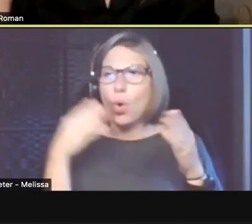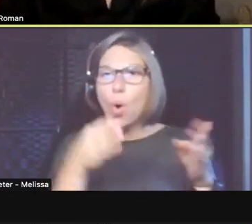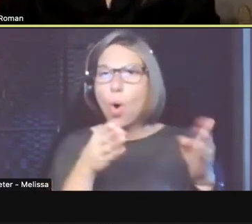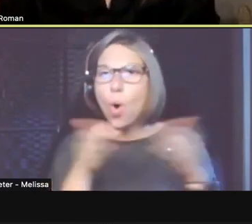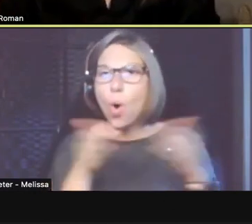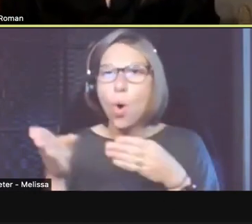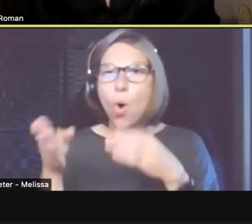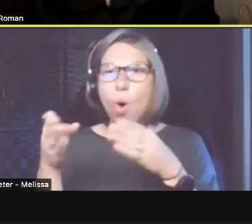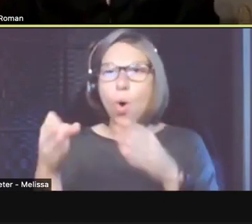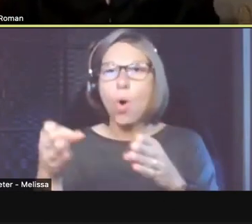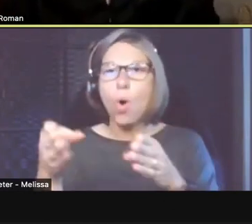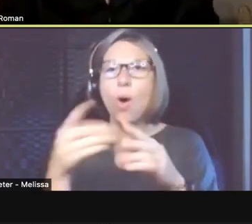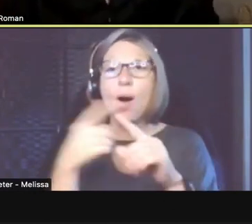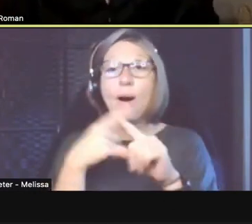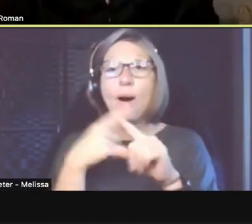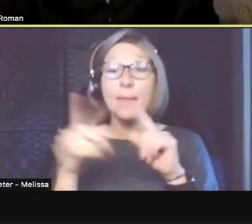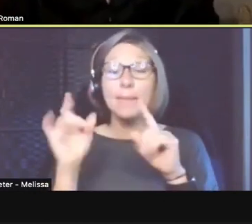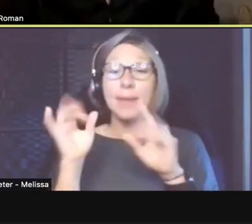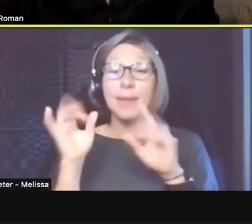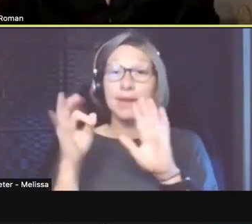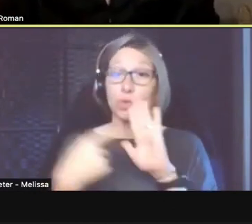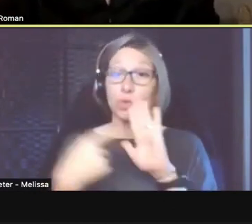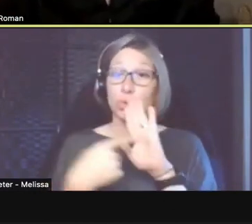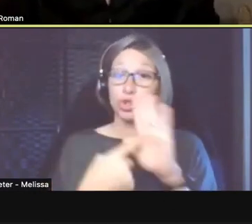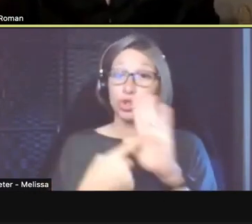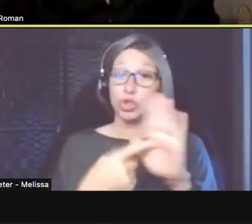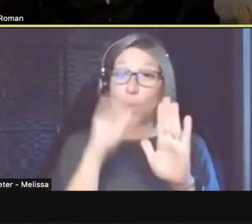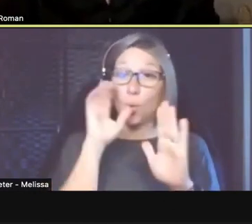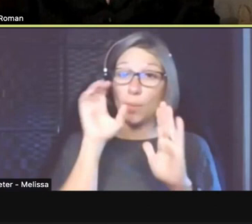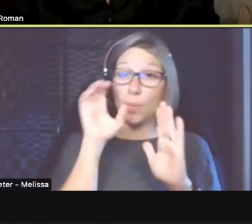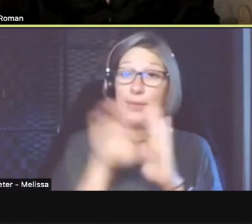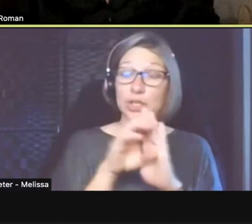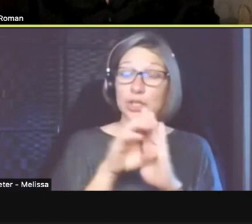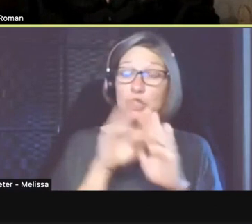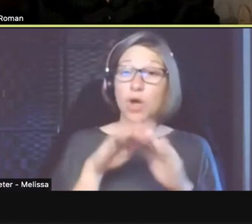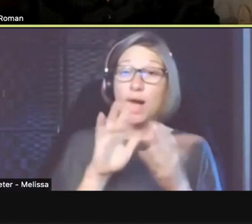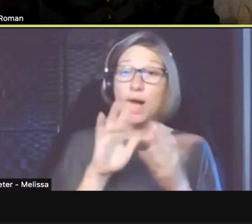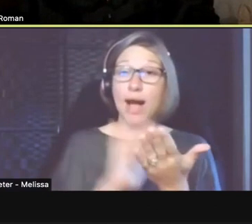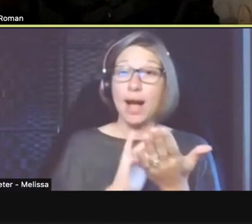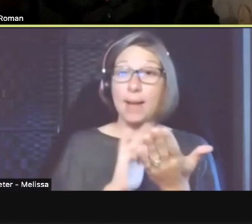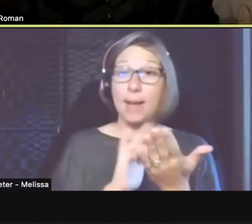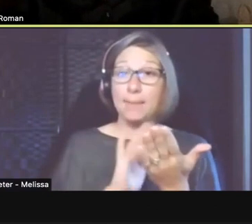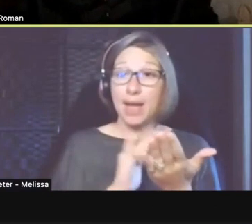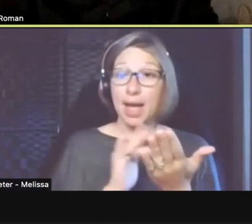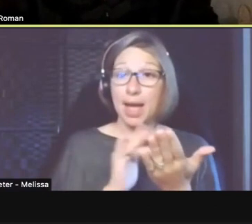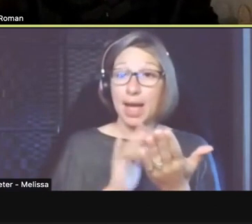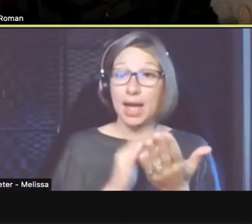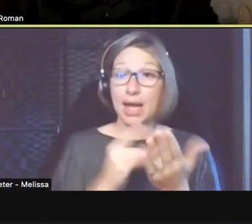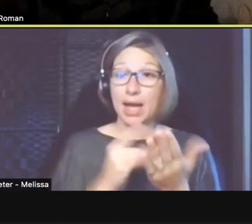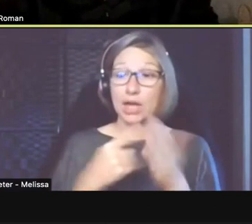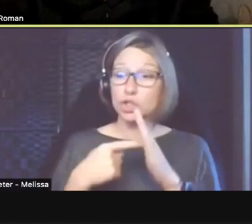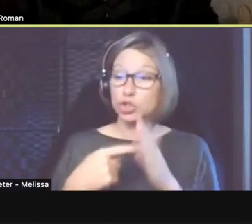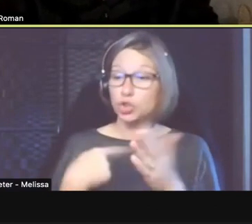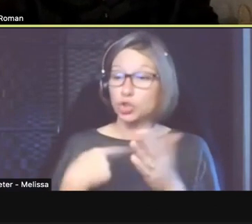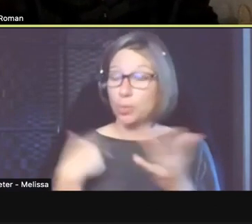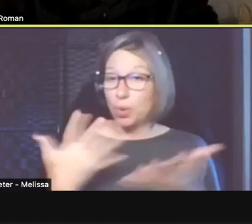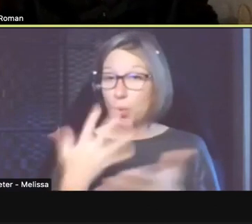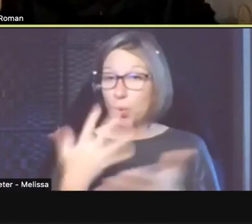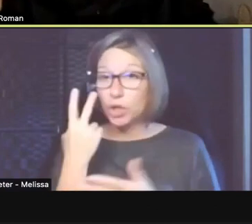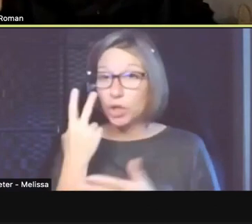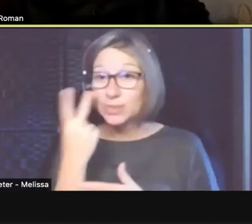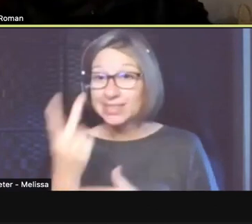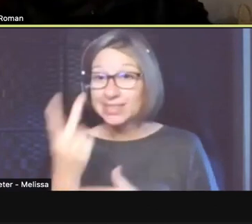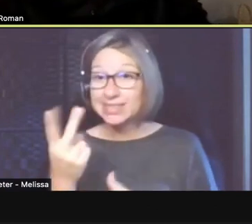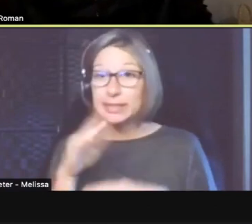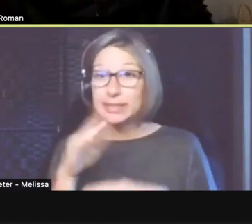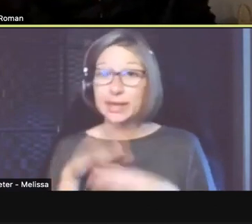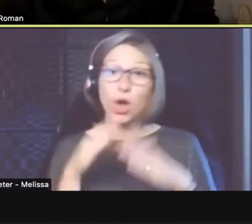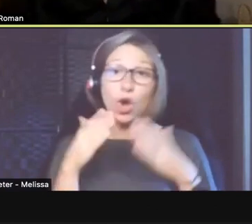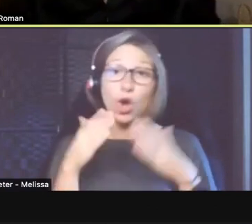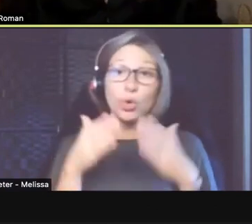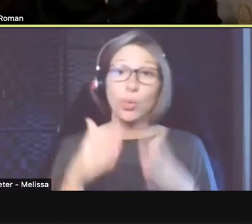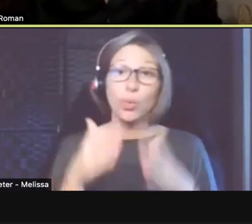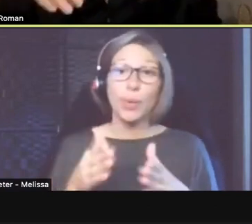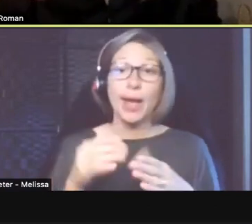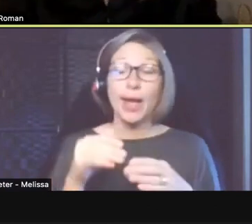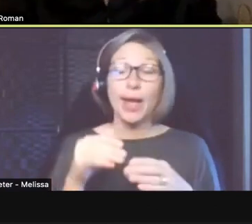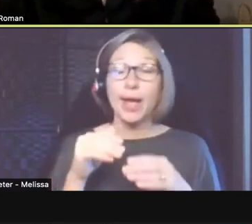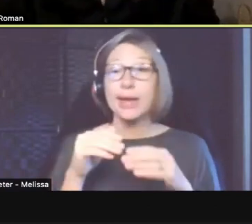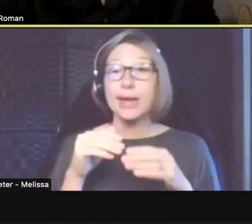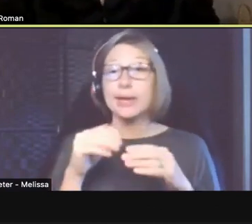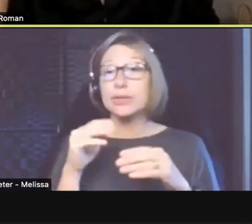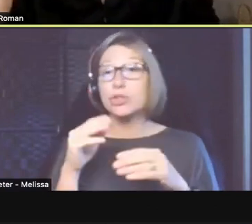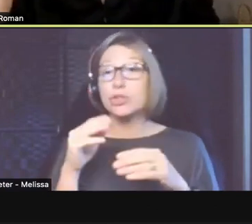show them pictures on an iPad and say, show me the things that you would see on your way in your power chair from